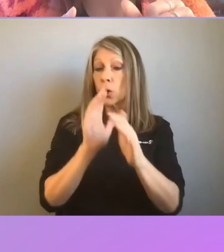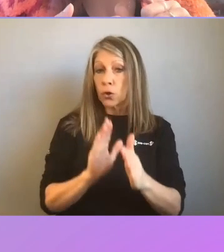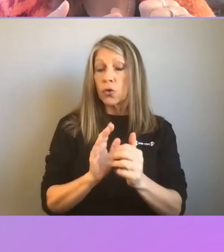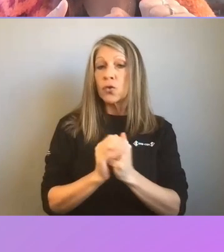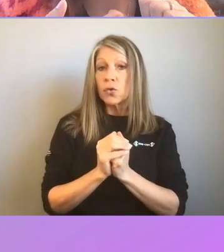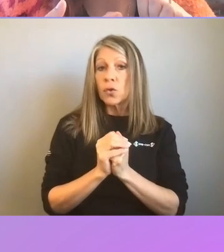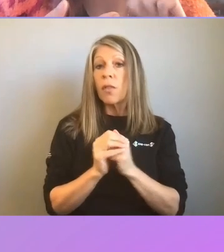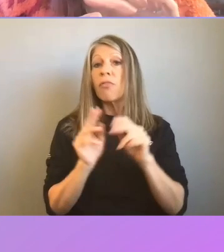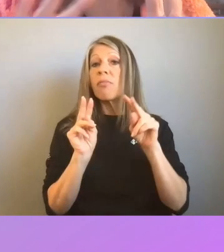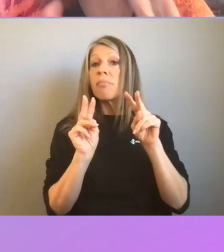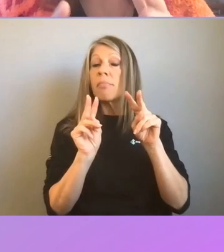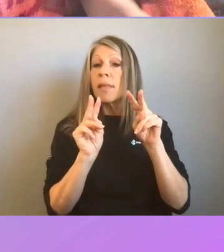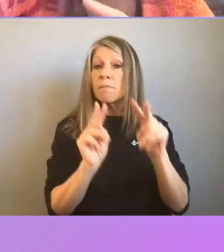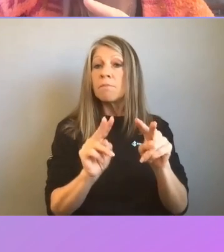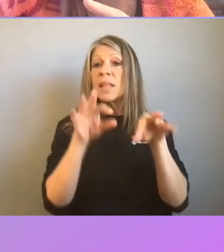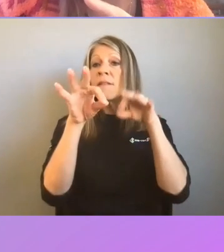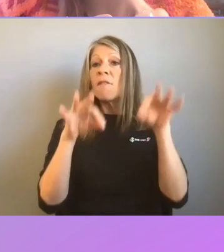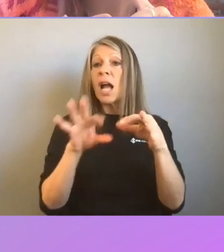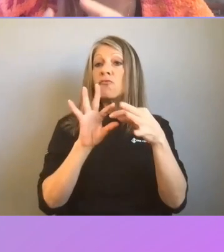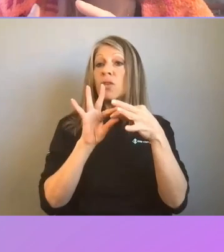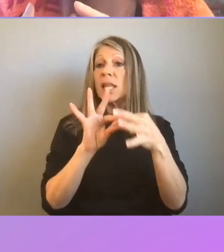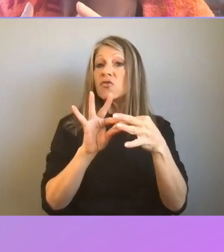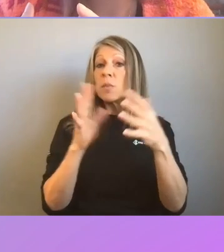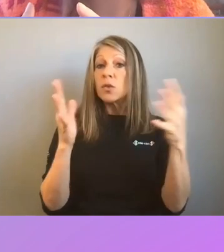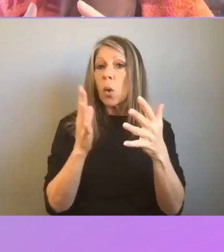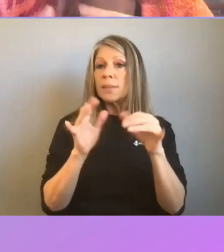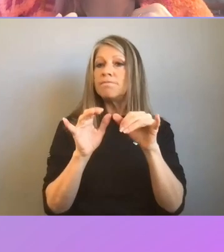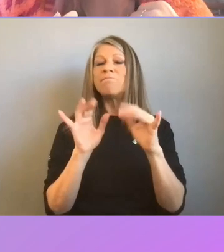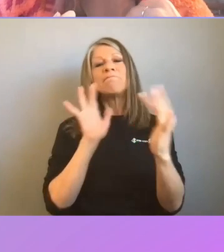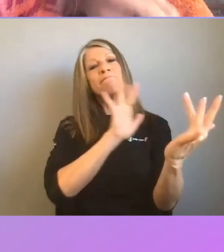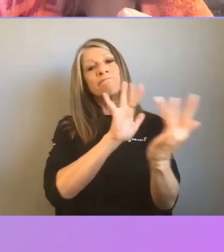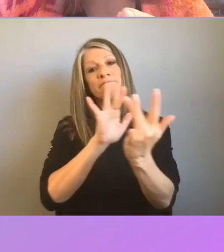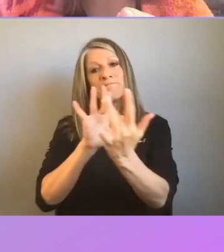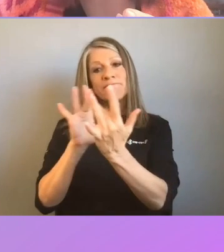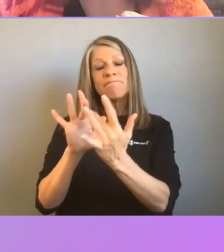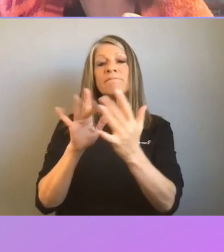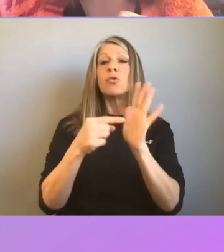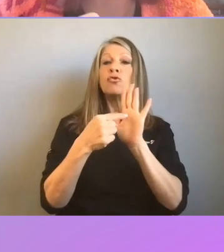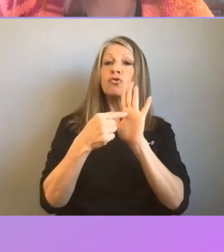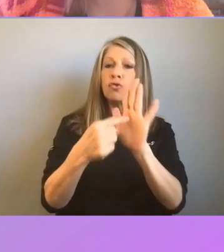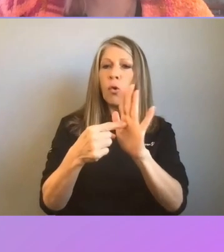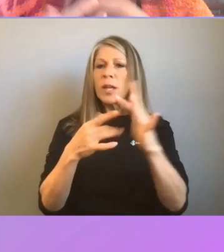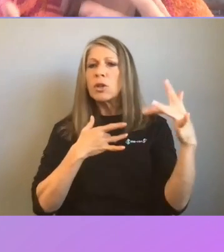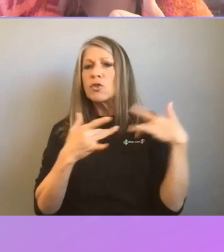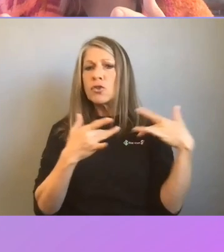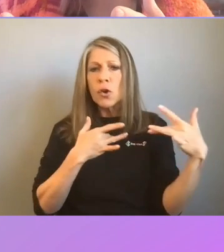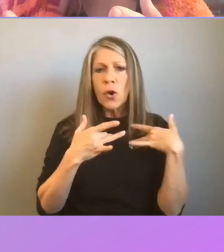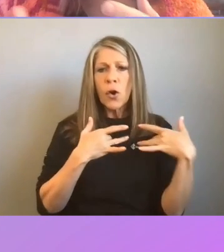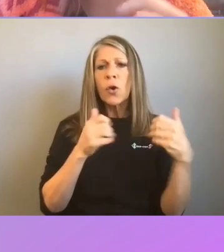And they looked at, they defined relationships as staying in touch and demonstrating concern over